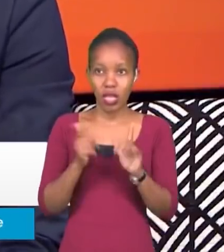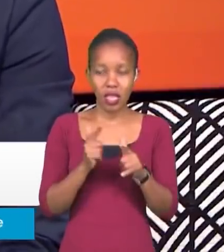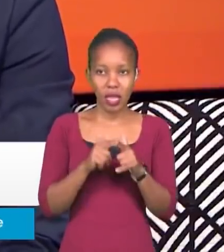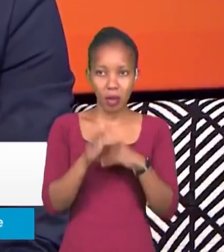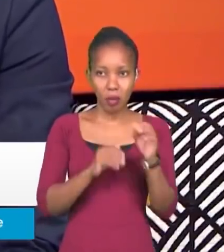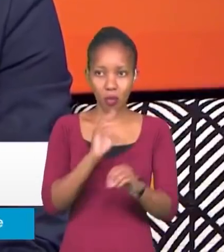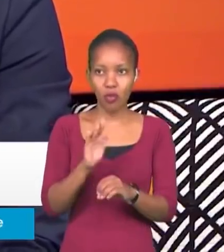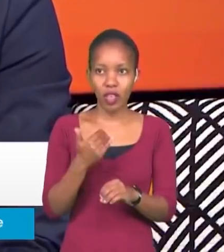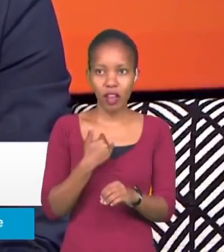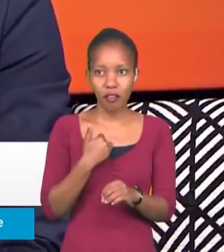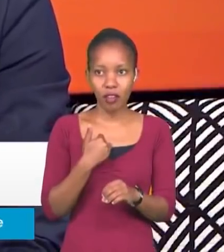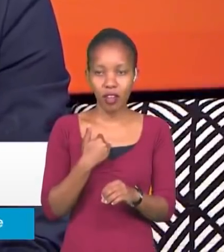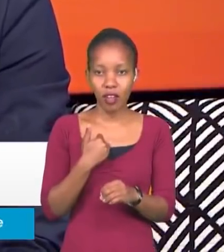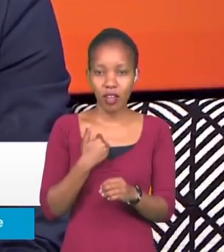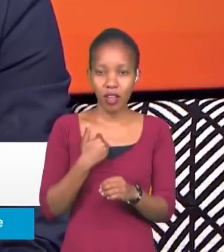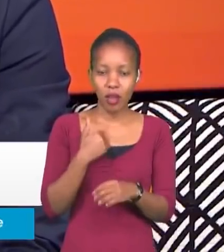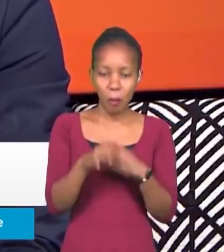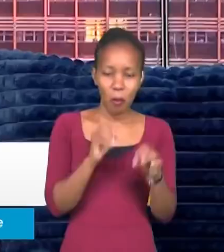Yes. Where will you go?